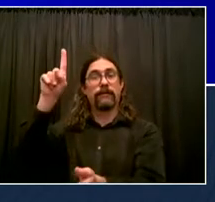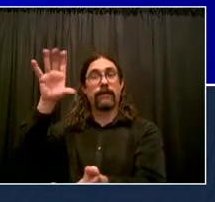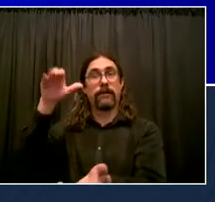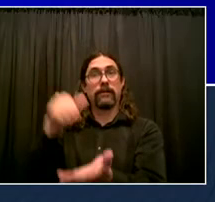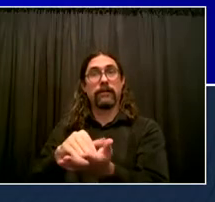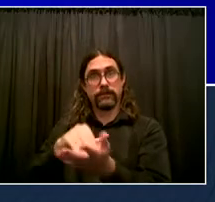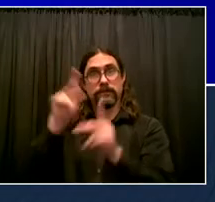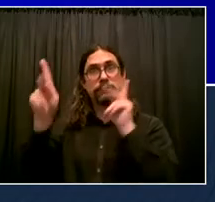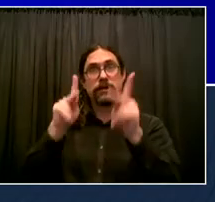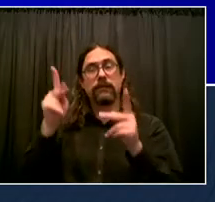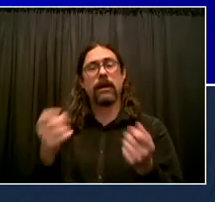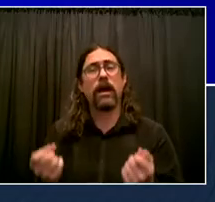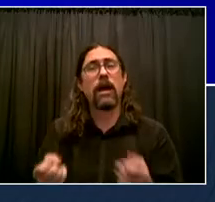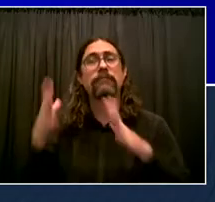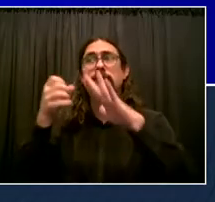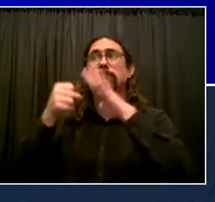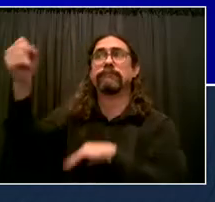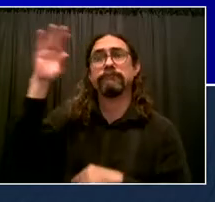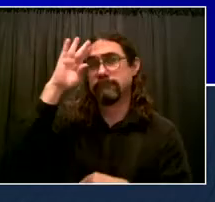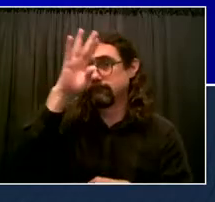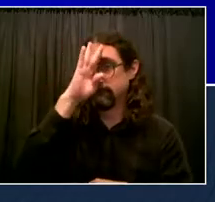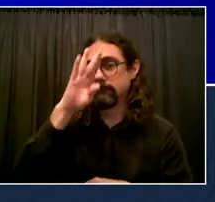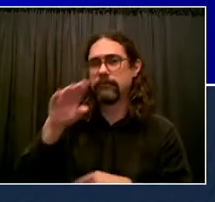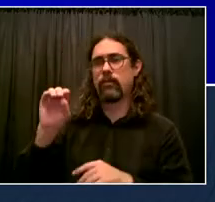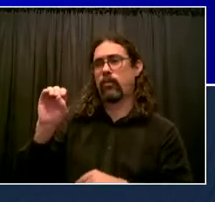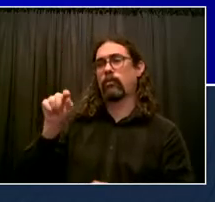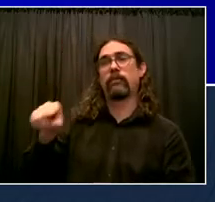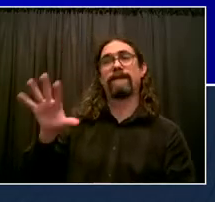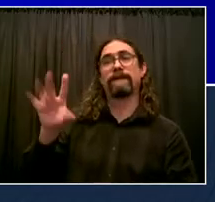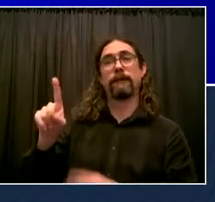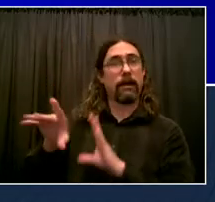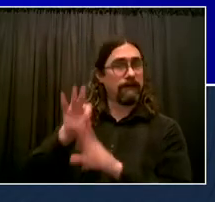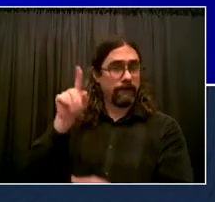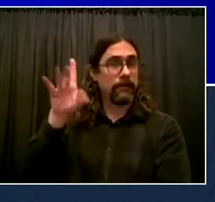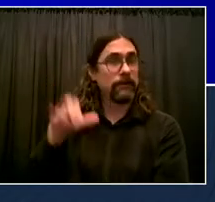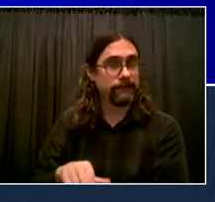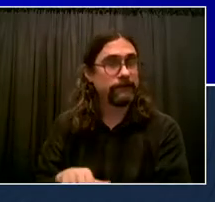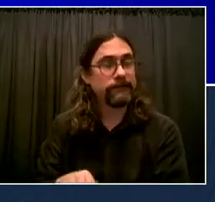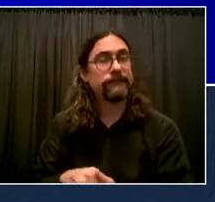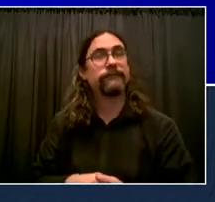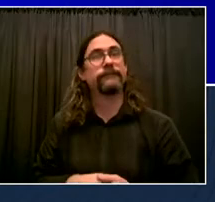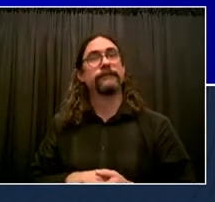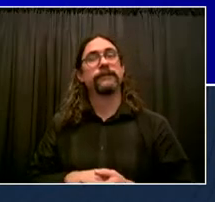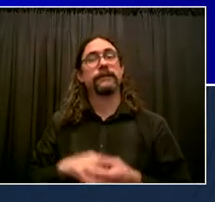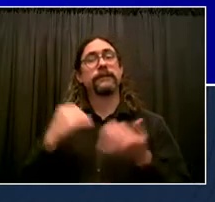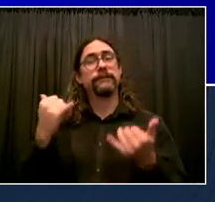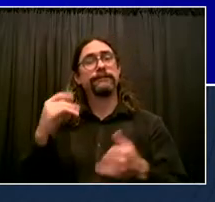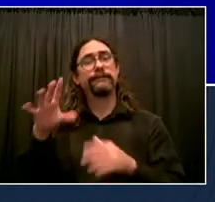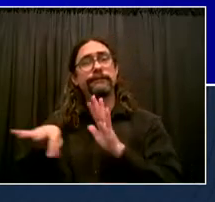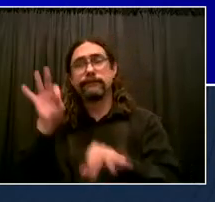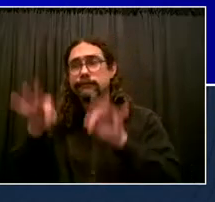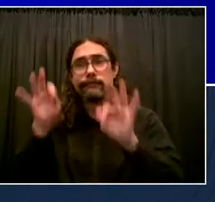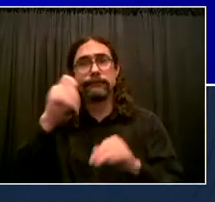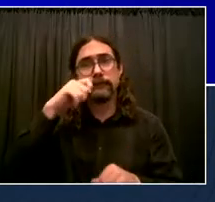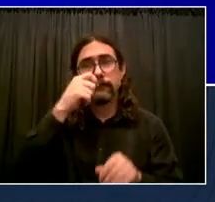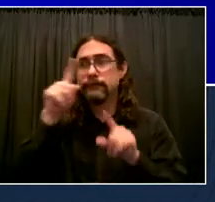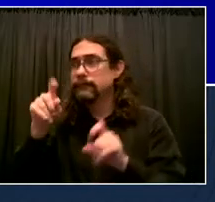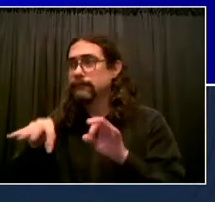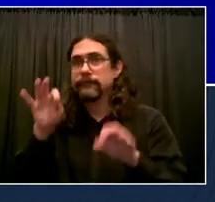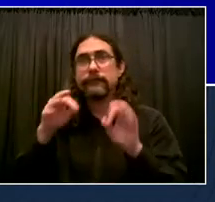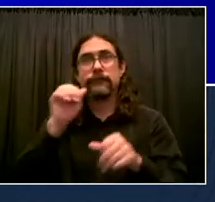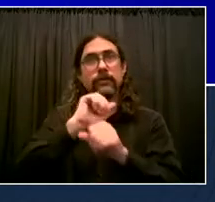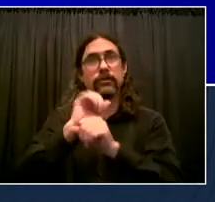0.51 per 100,000. Finally, new reported cases on a 7-day average. Today's report, 743 cases. So we're making